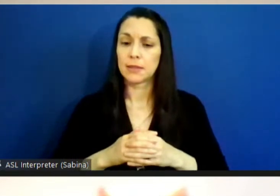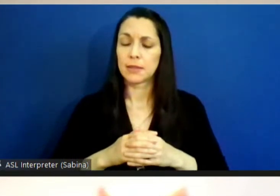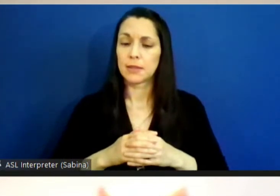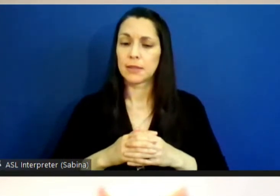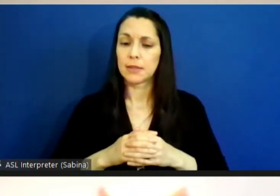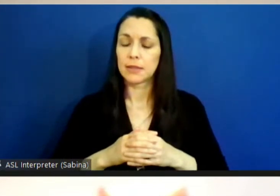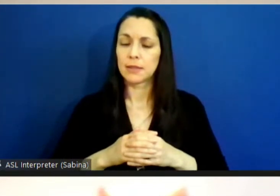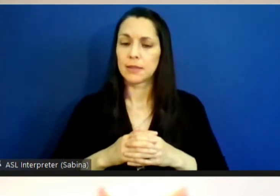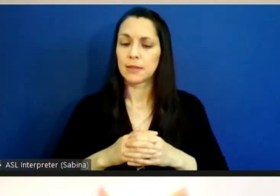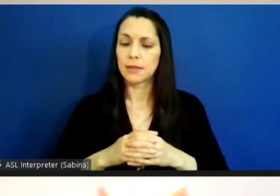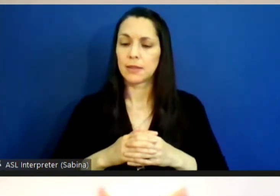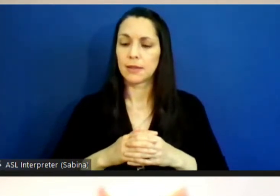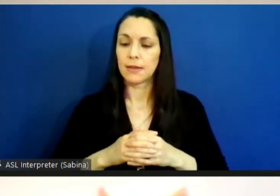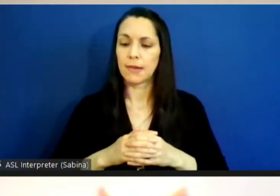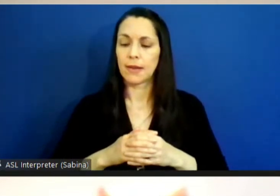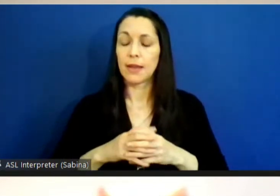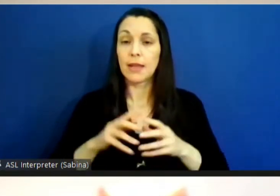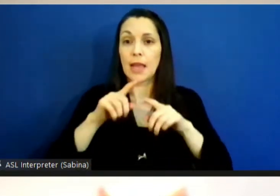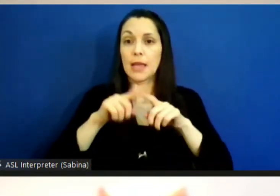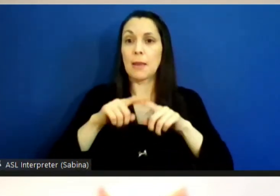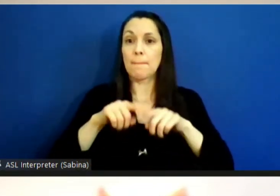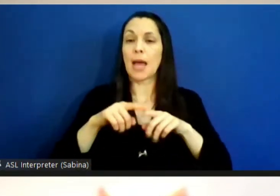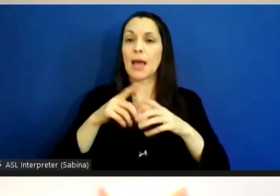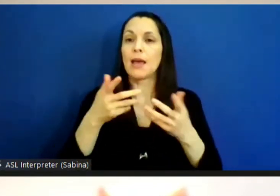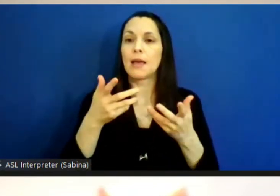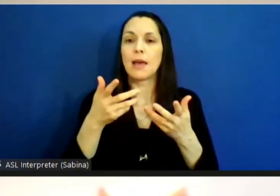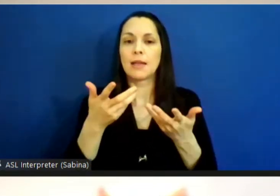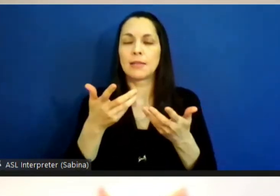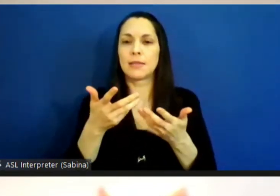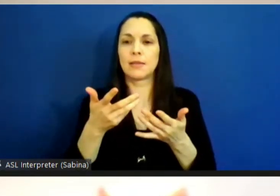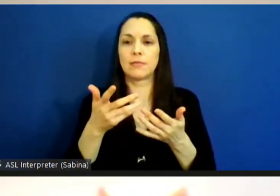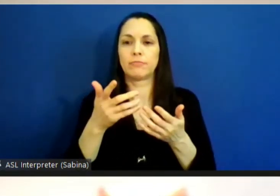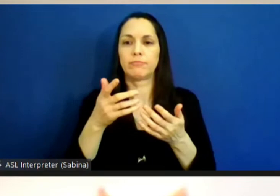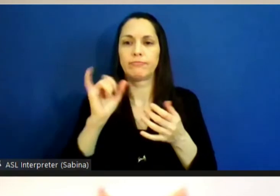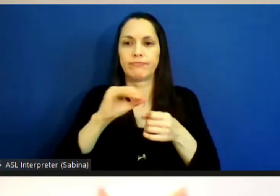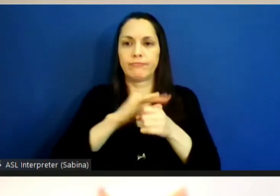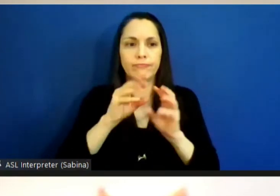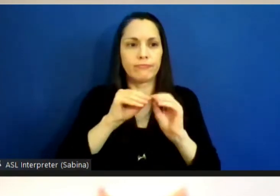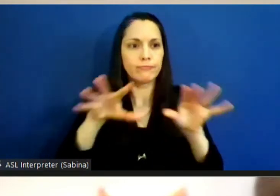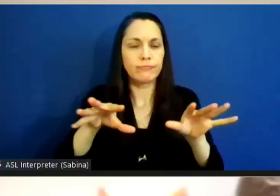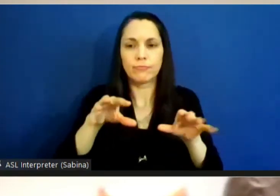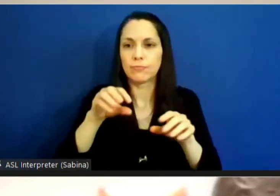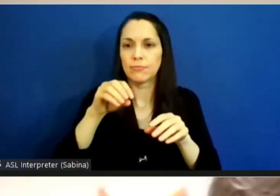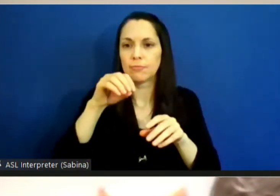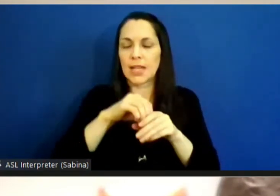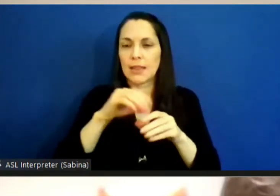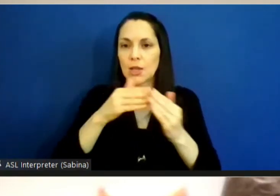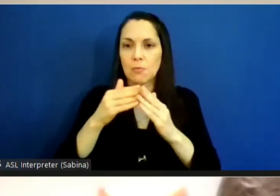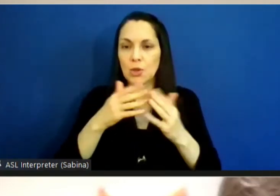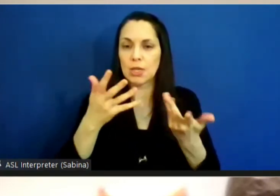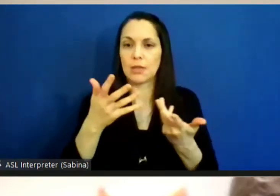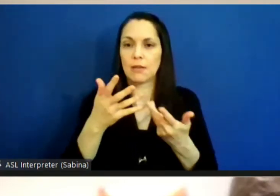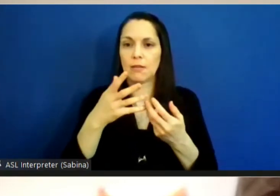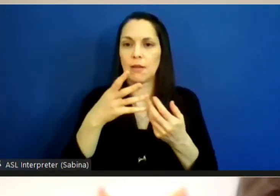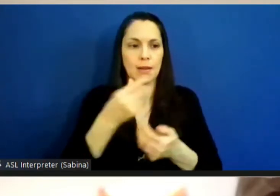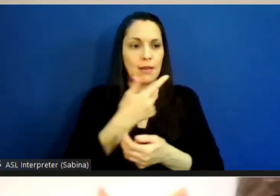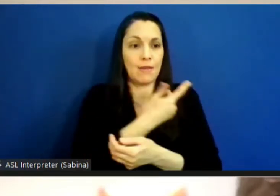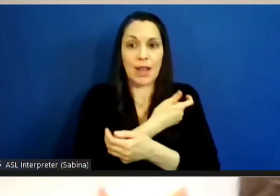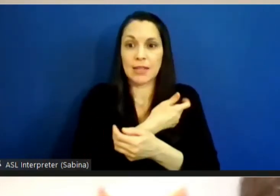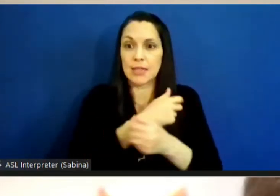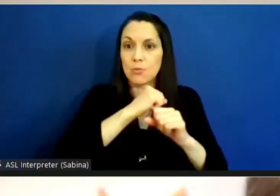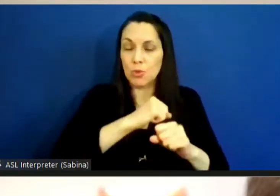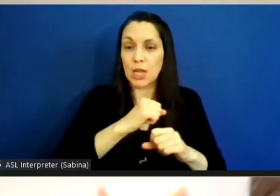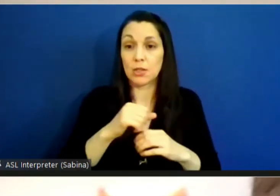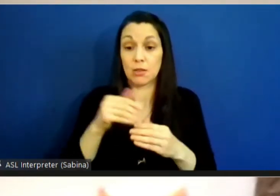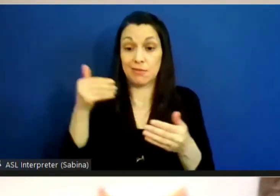level of contagion in the community, and that as soon as we hit June 15th, we're going to have to make